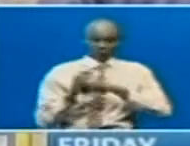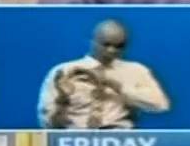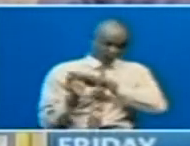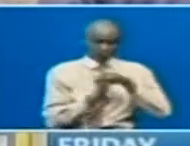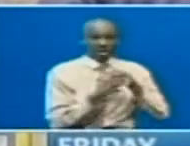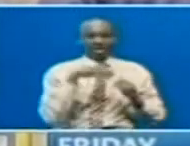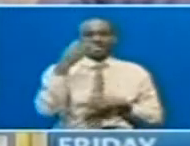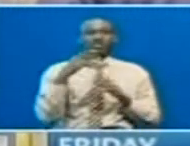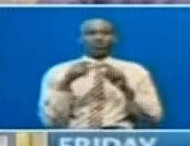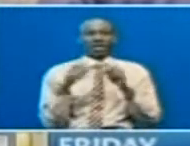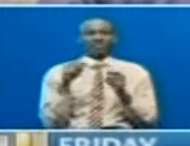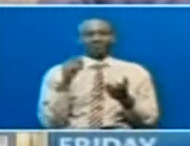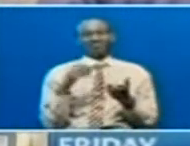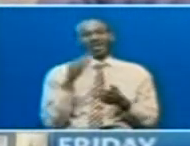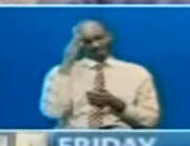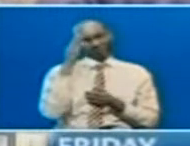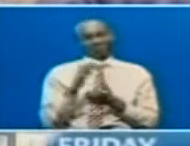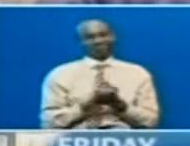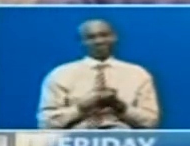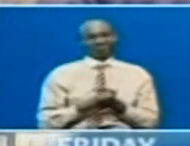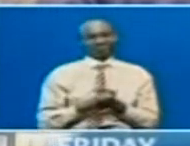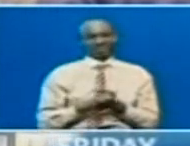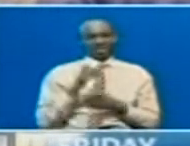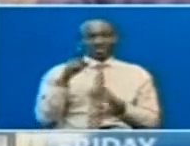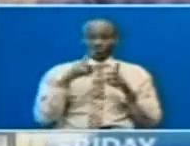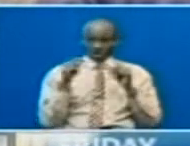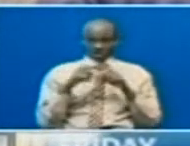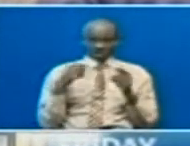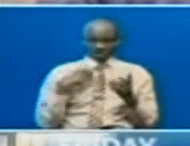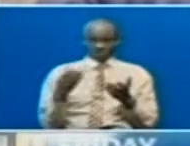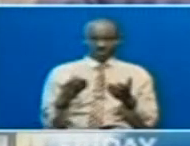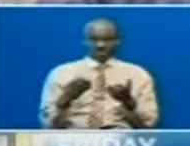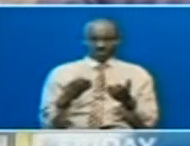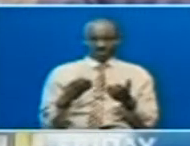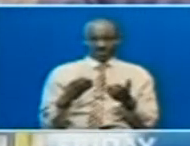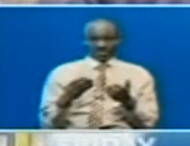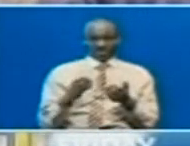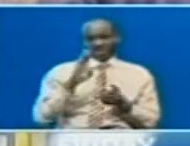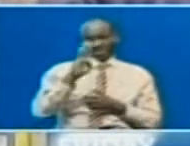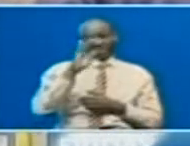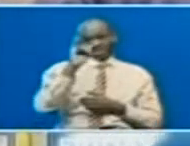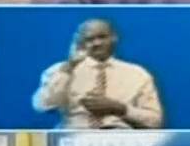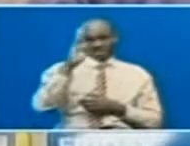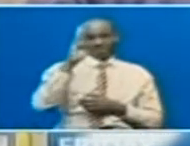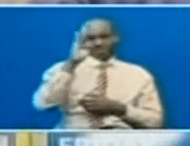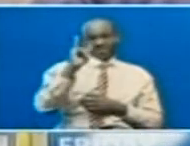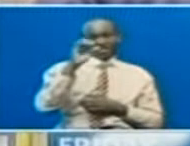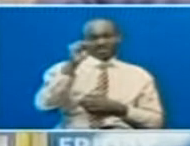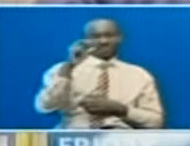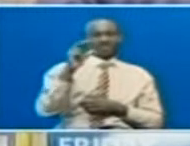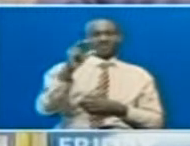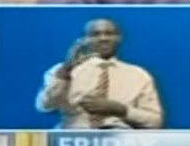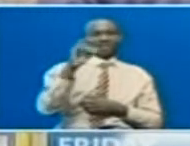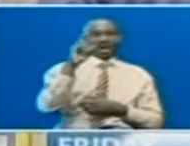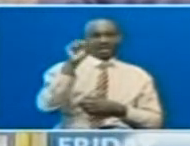next word. I know. This word, hibiscus. I've had a colleague of mine in the newsroom